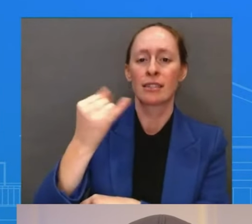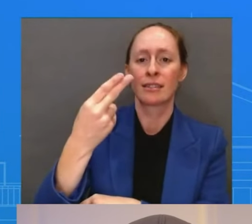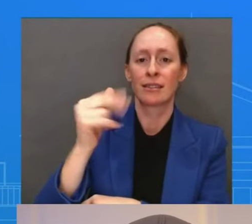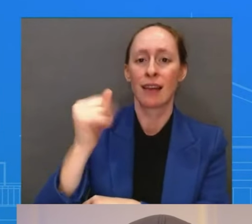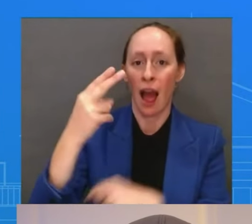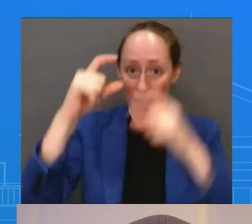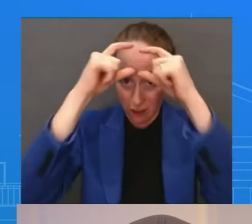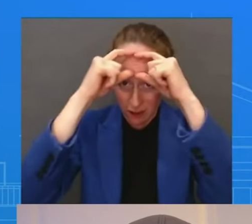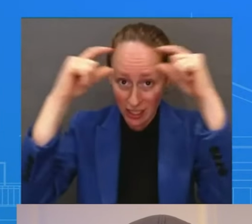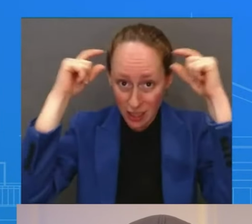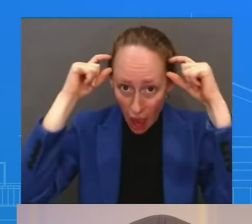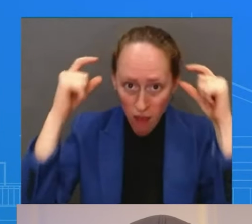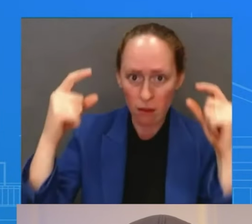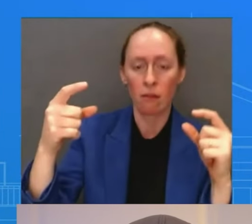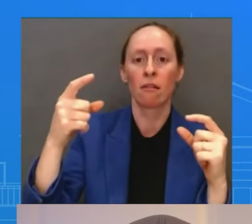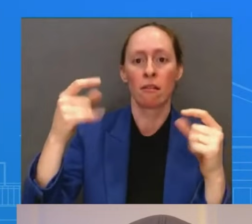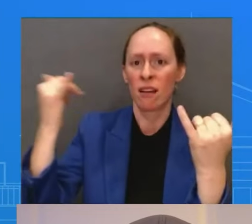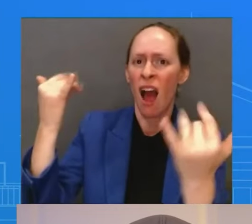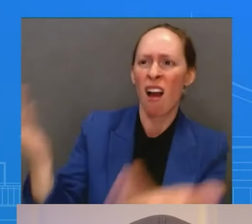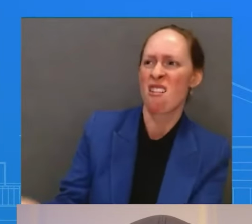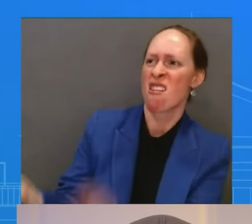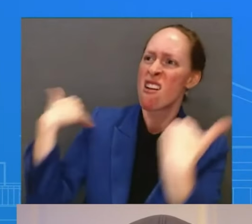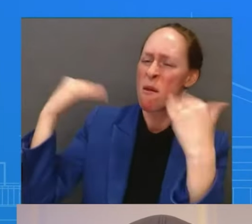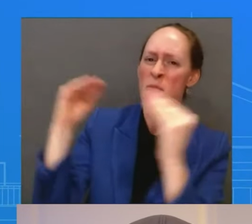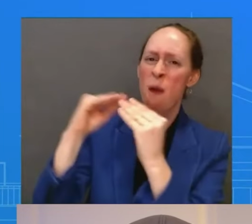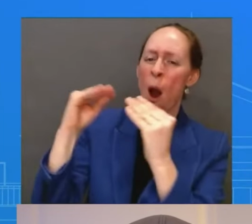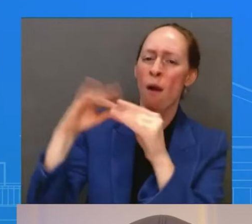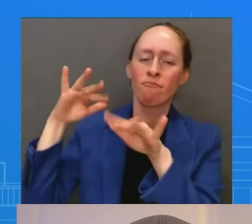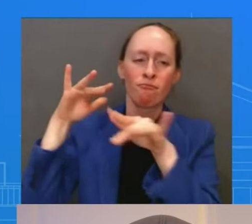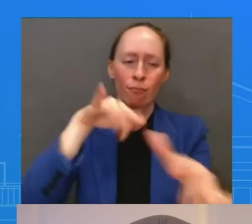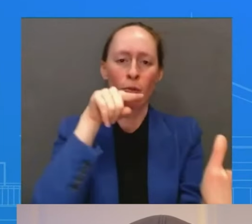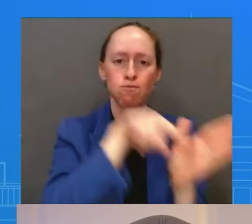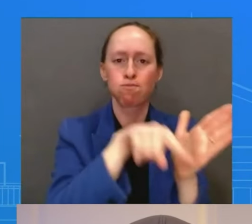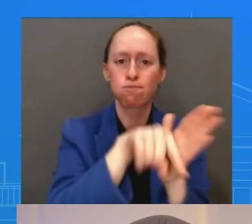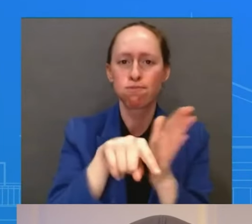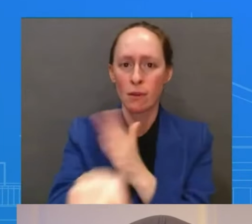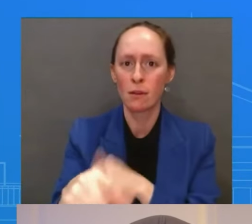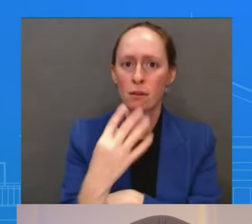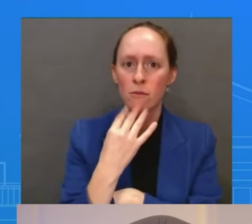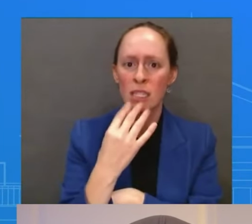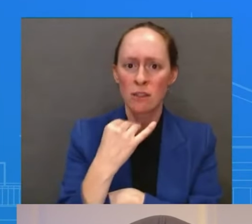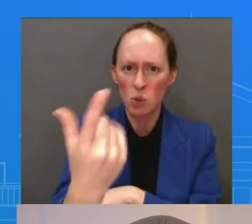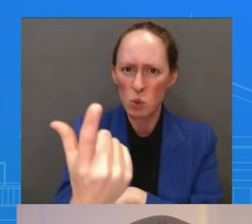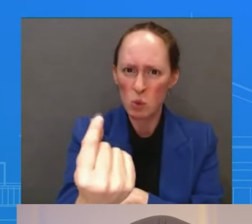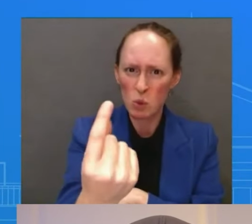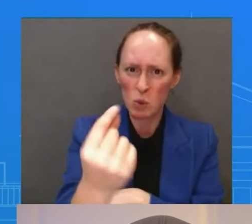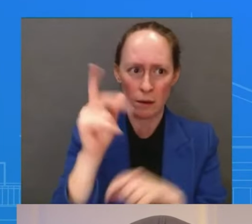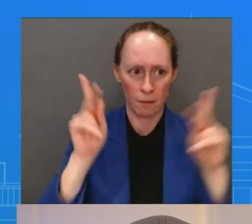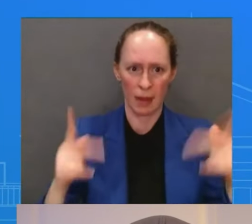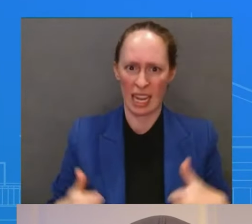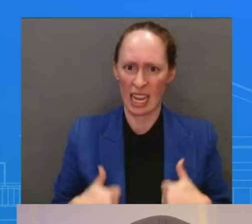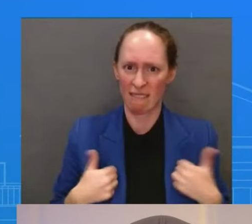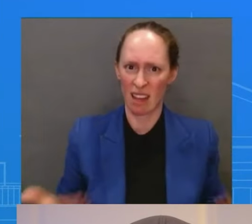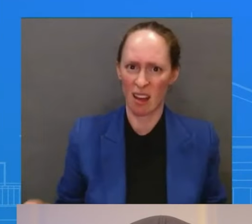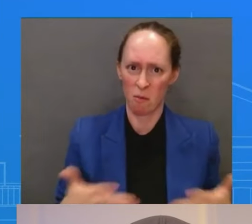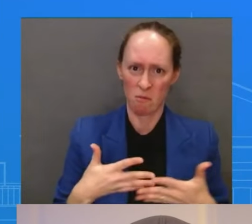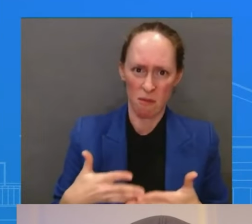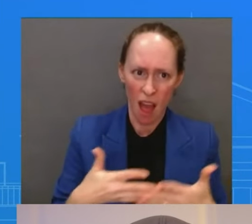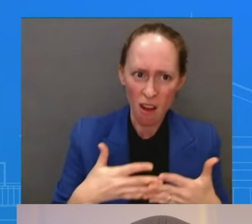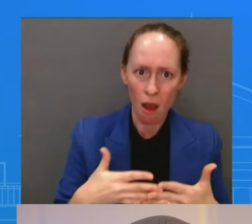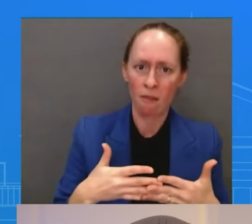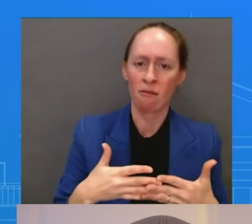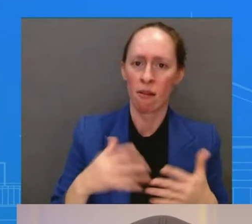Americans domestically or abroad, given the calls for a day of jihad and your statement yesterday that now is not the time to go back and